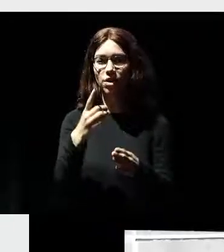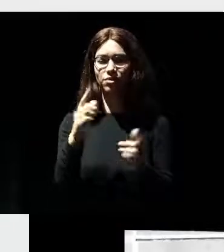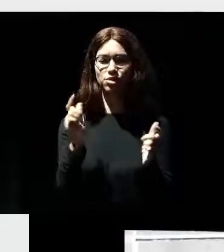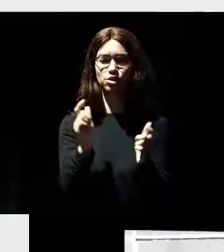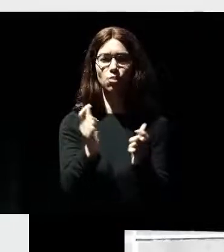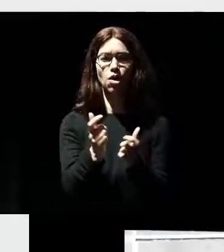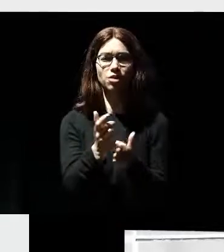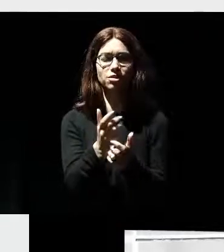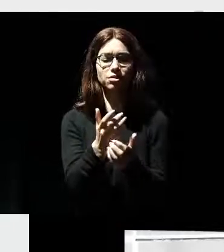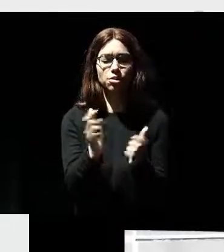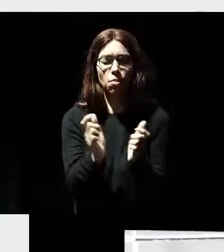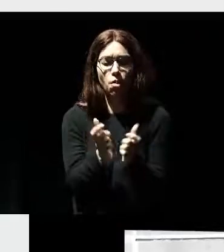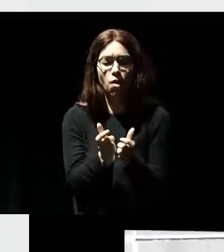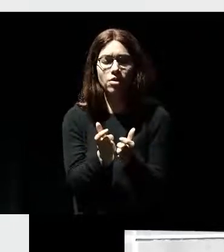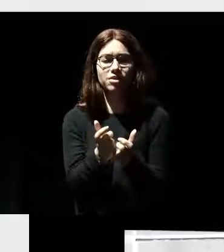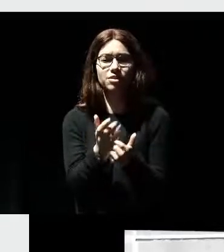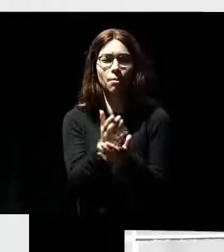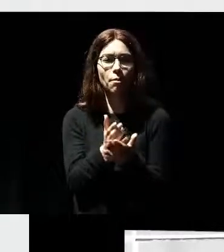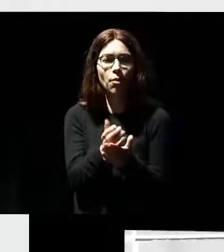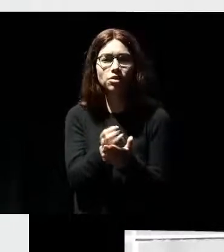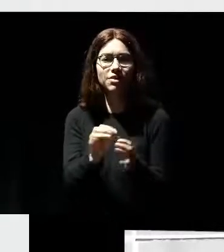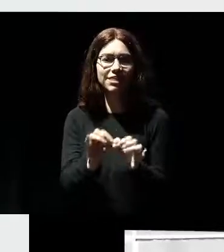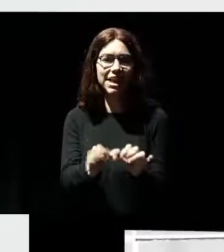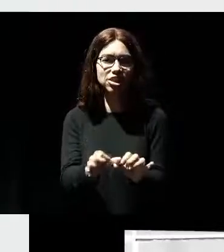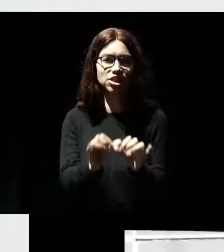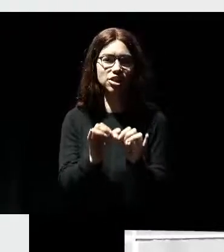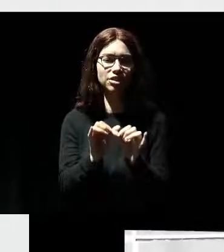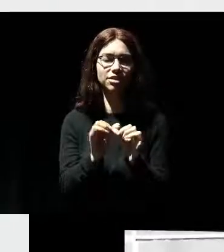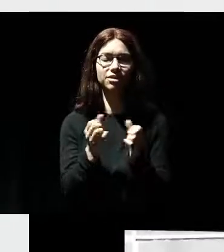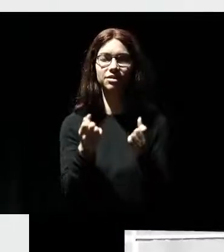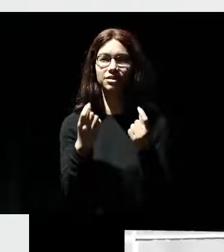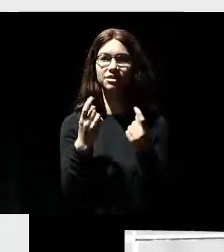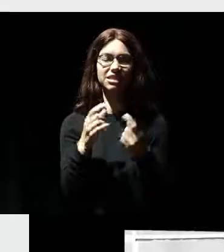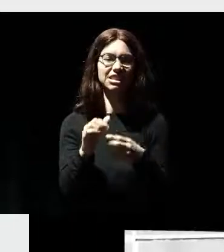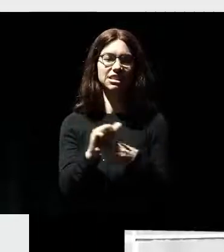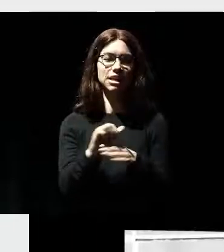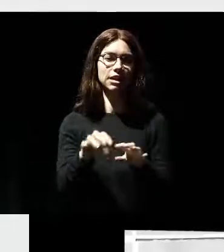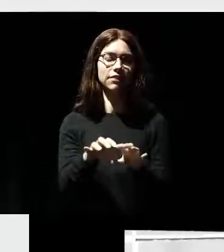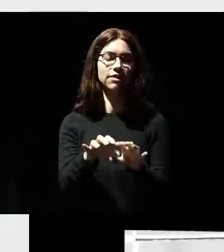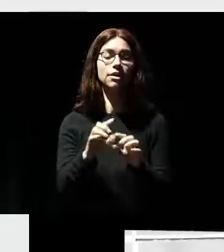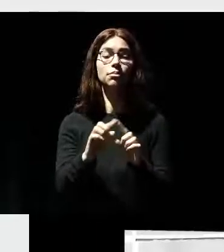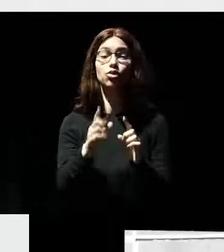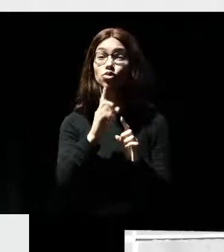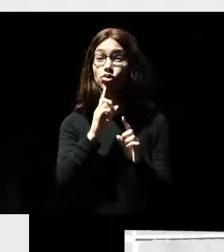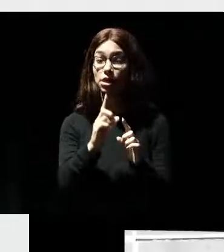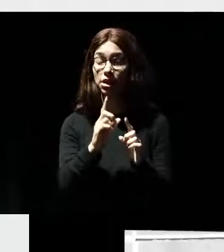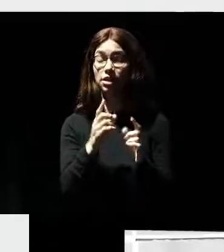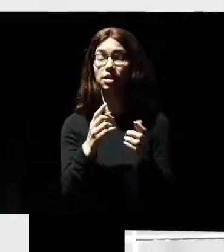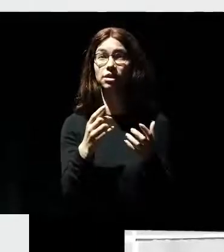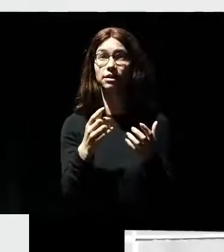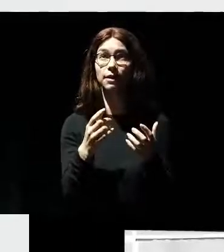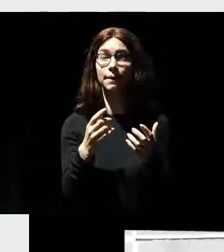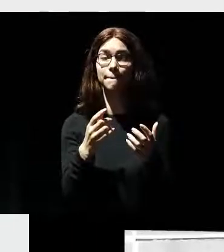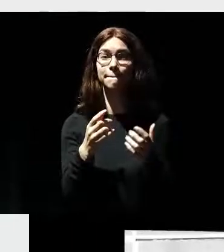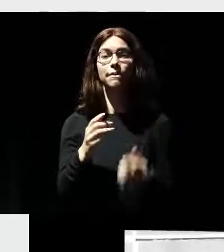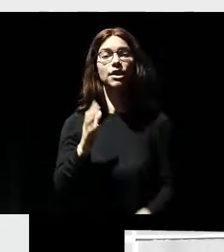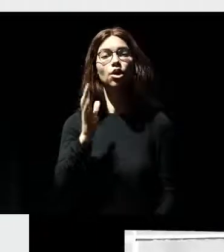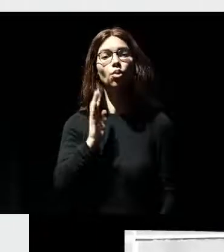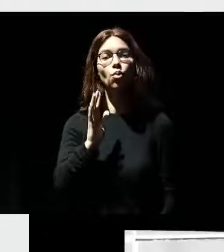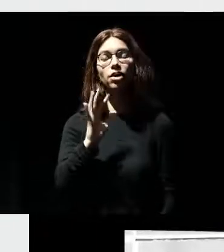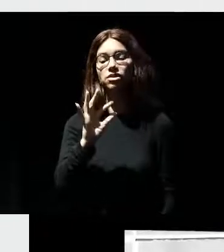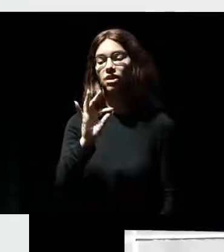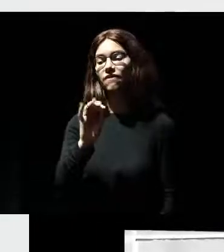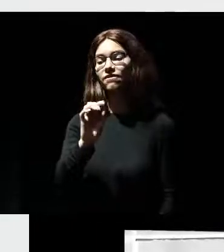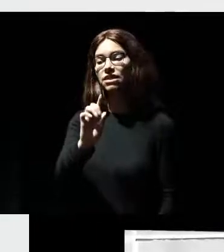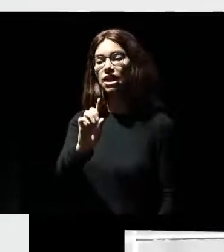engineering and design exercise. But it spans across what was a